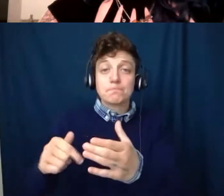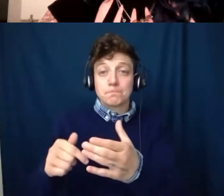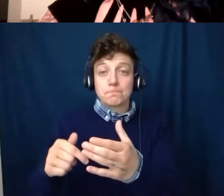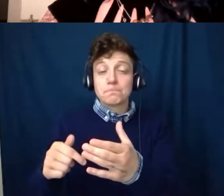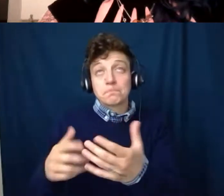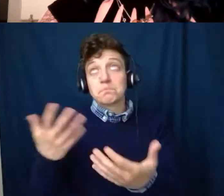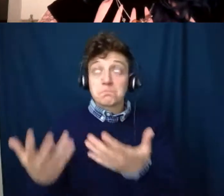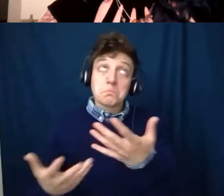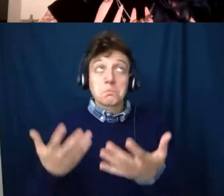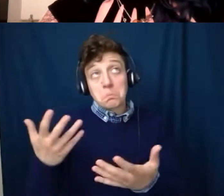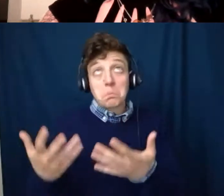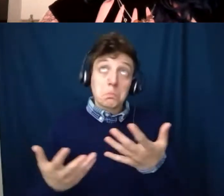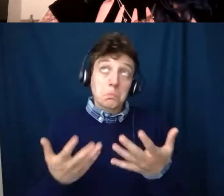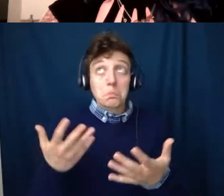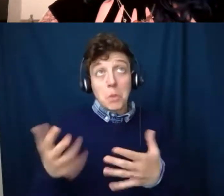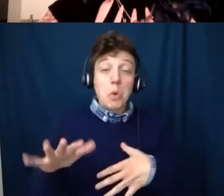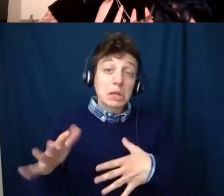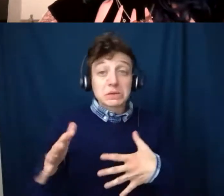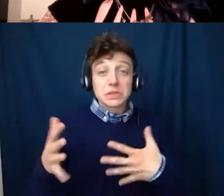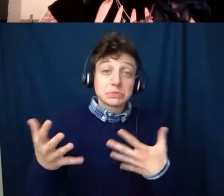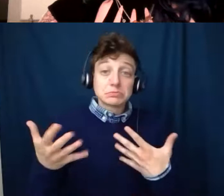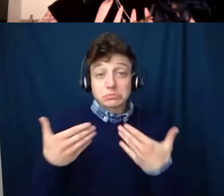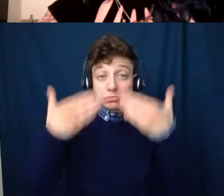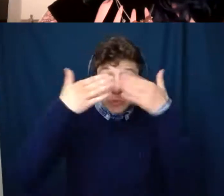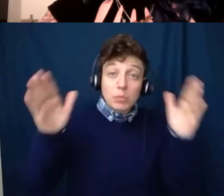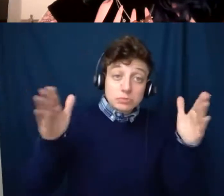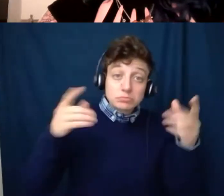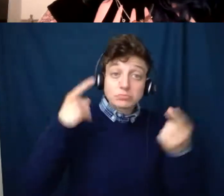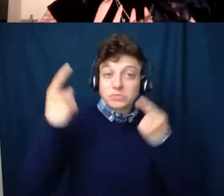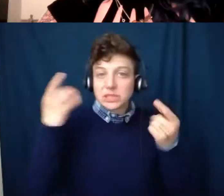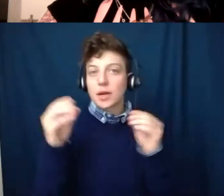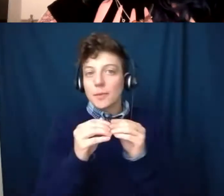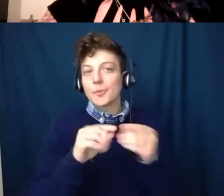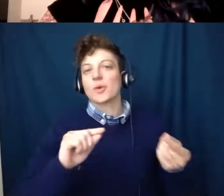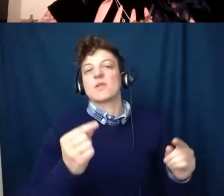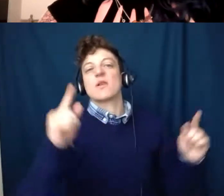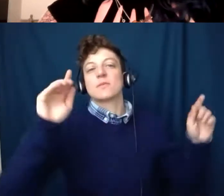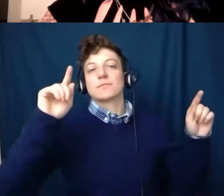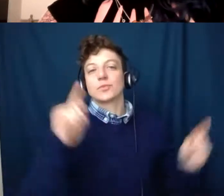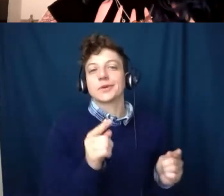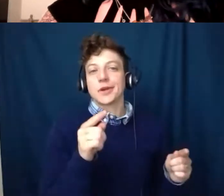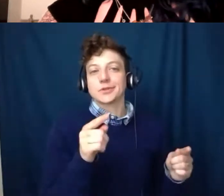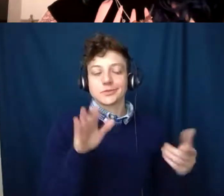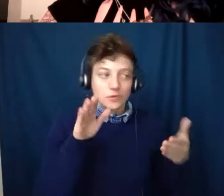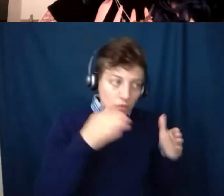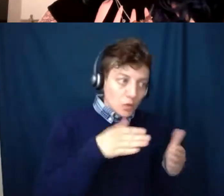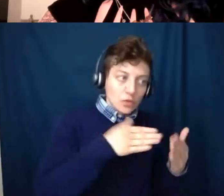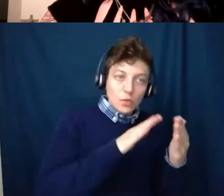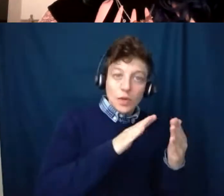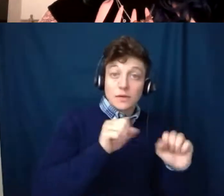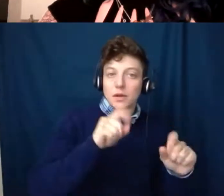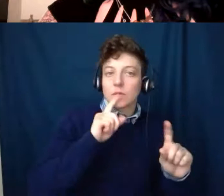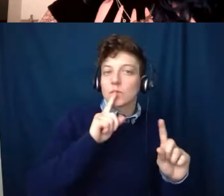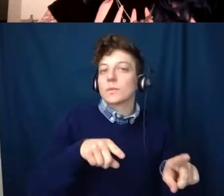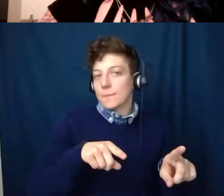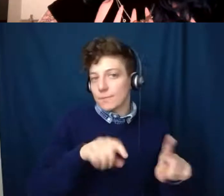relatively open to thinking about more harm reduction oriented ways of responding. So